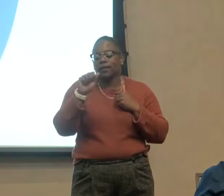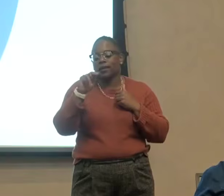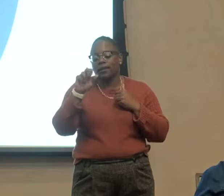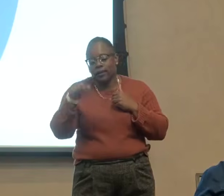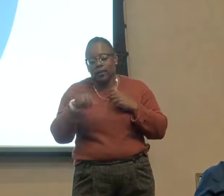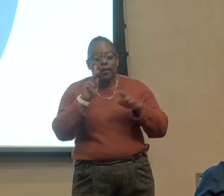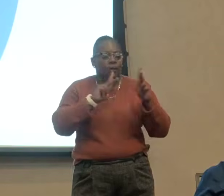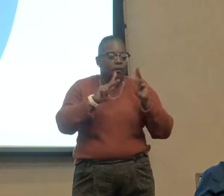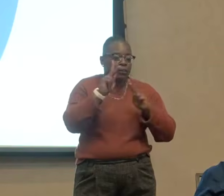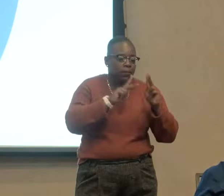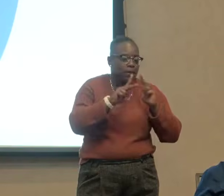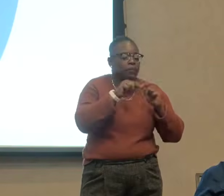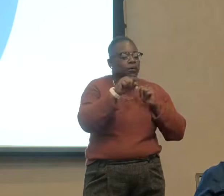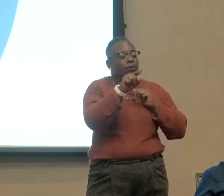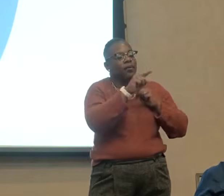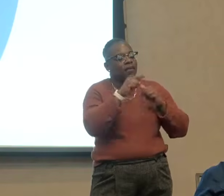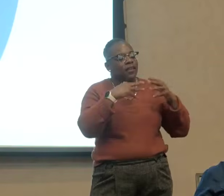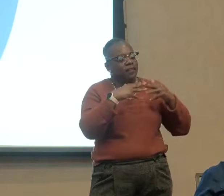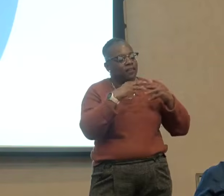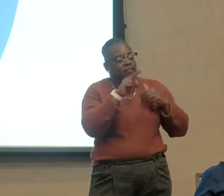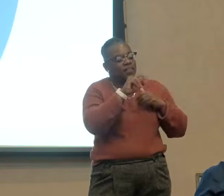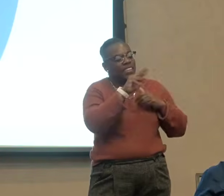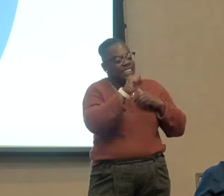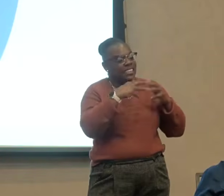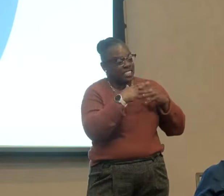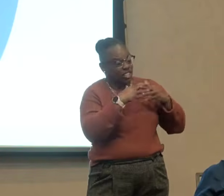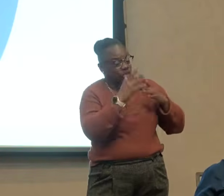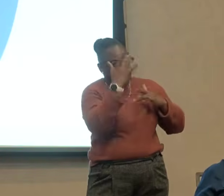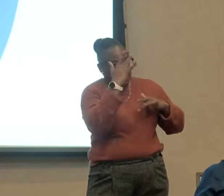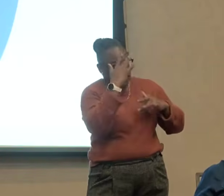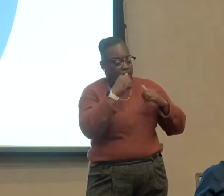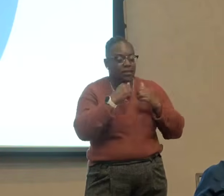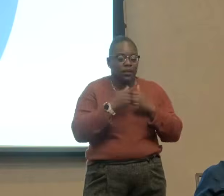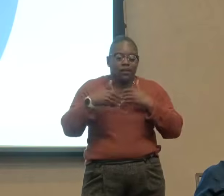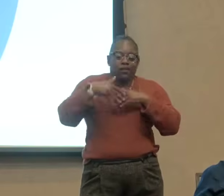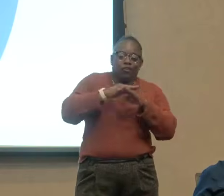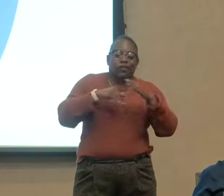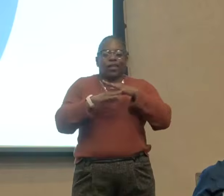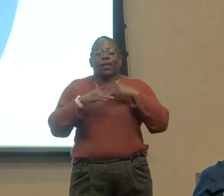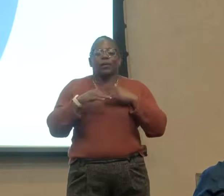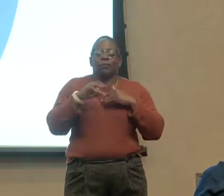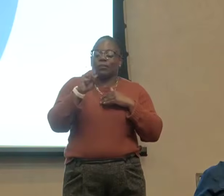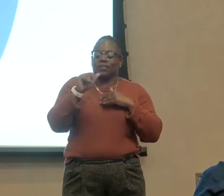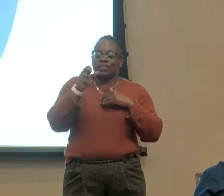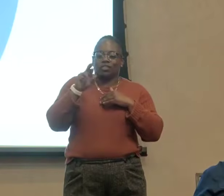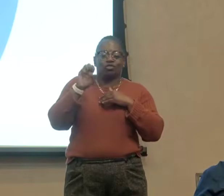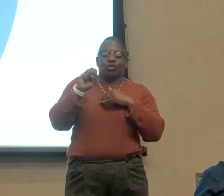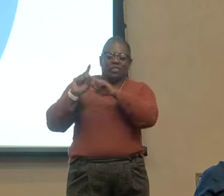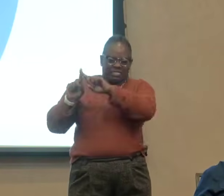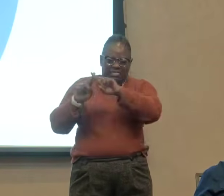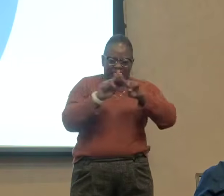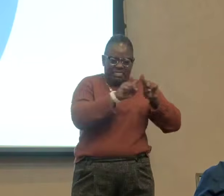are people who have mixed connective tissue disease. There are people who have something called overlap syndrome. So all